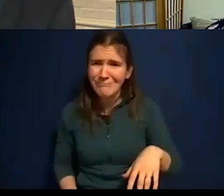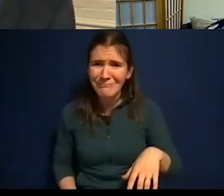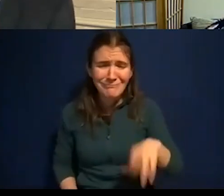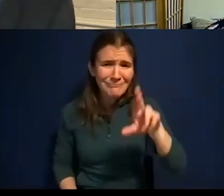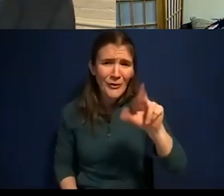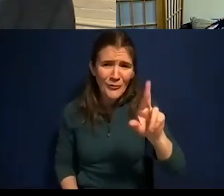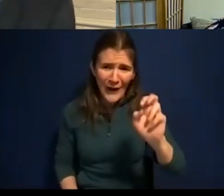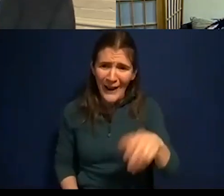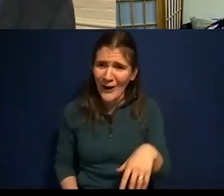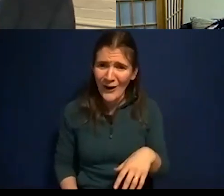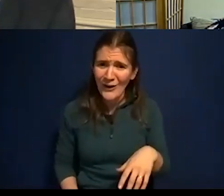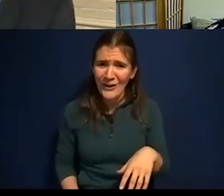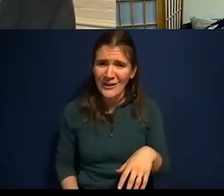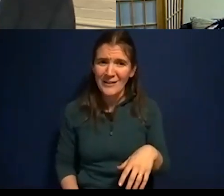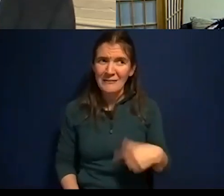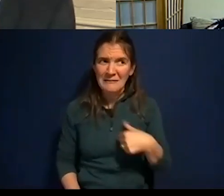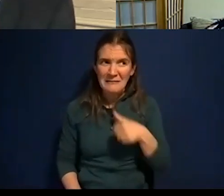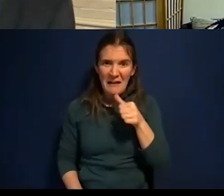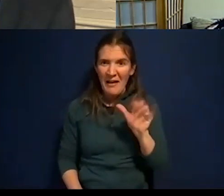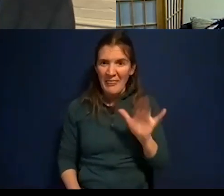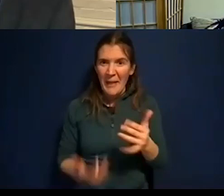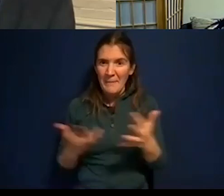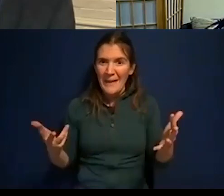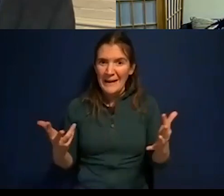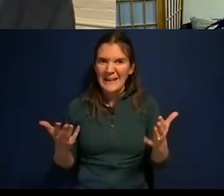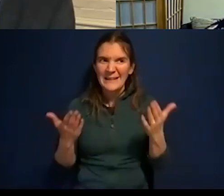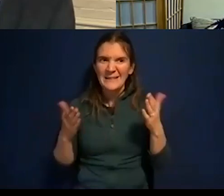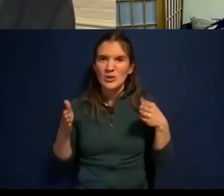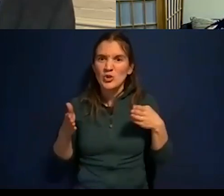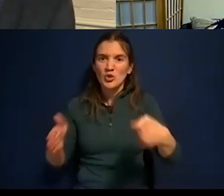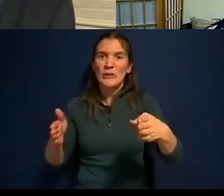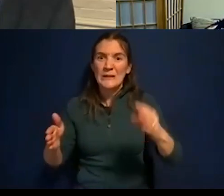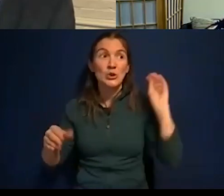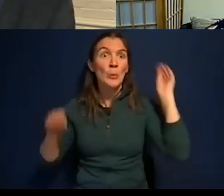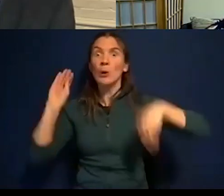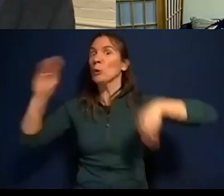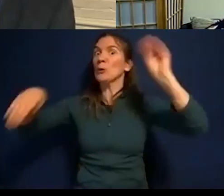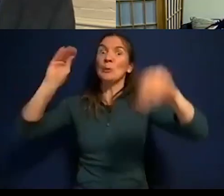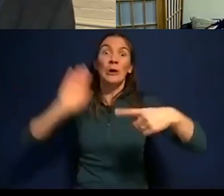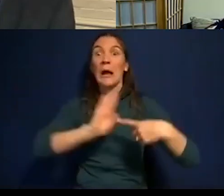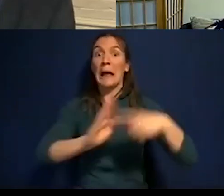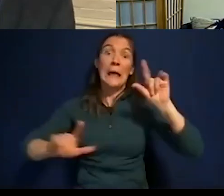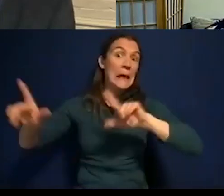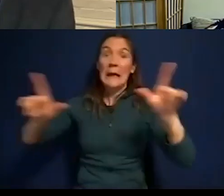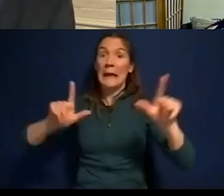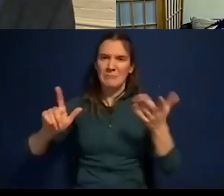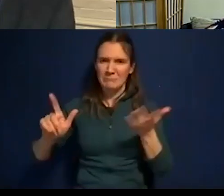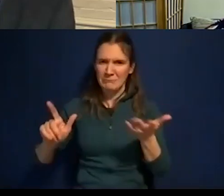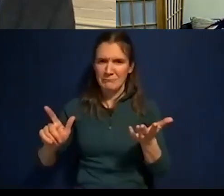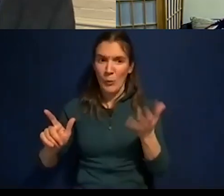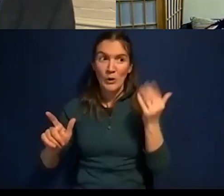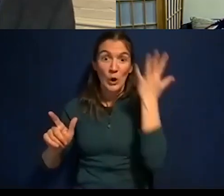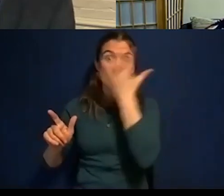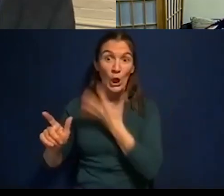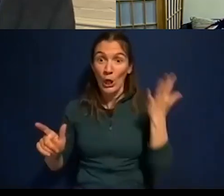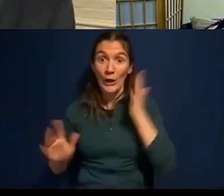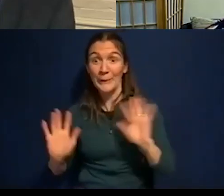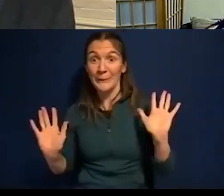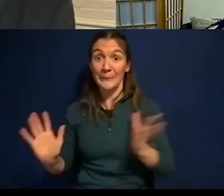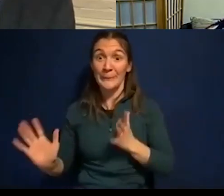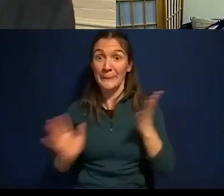We don't have that much streetscape to work with and to make our town look like how we want it to look. And